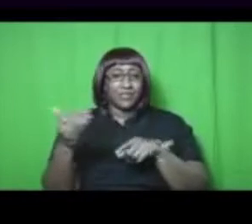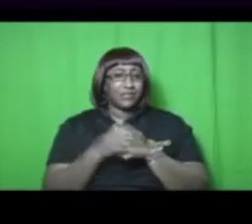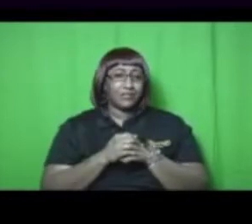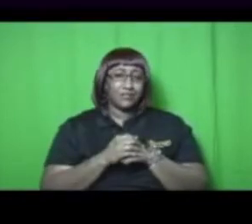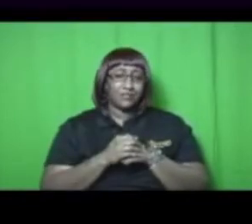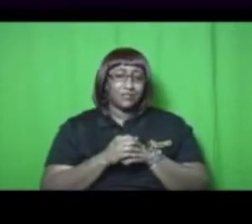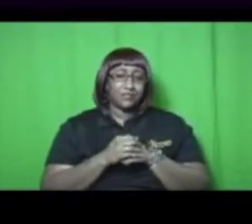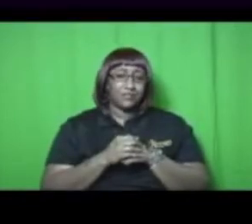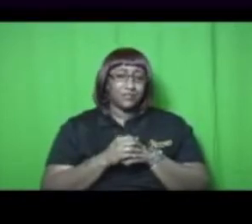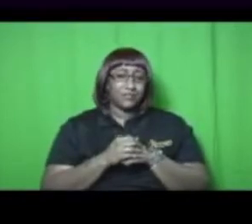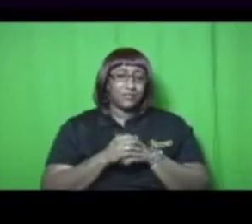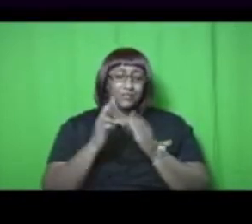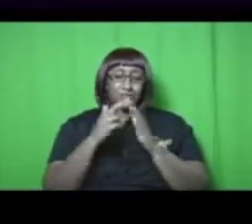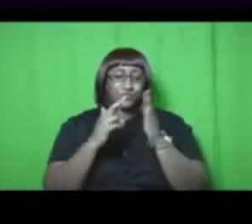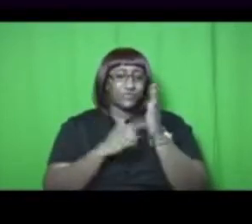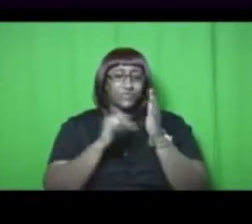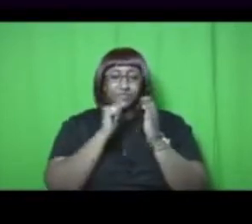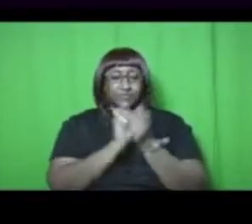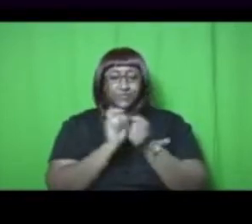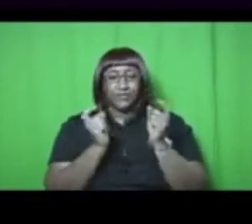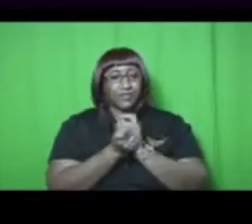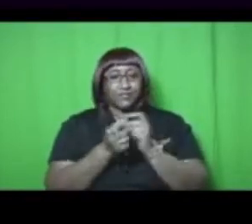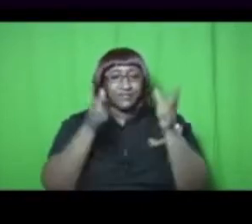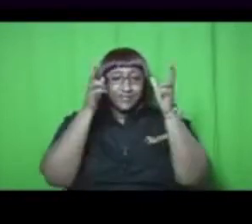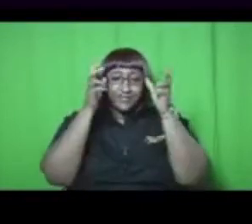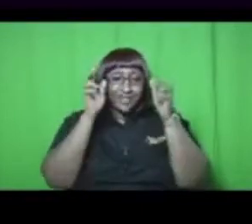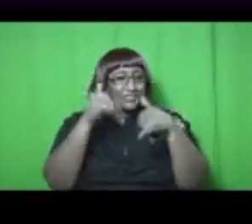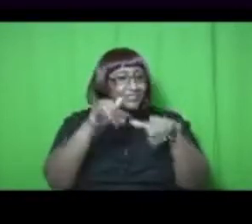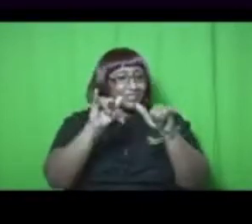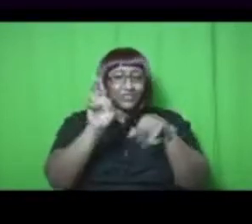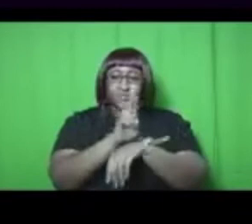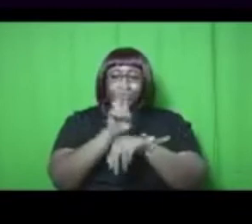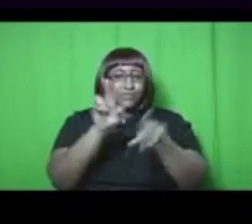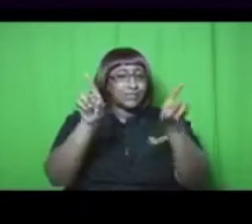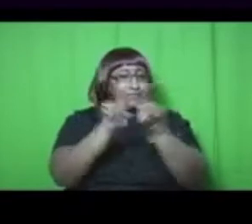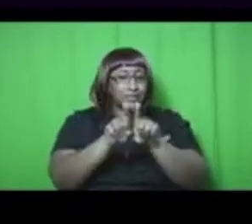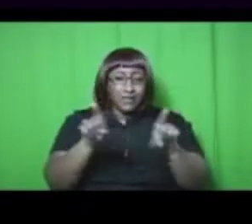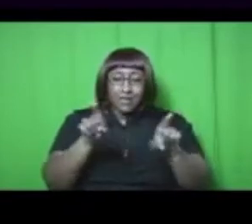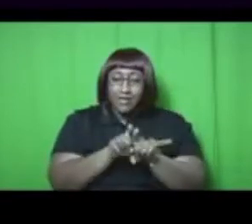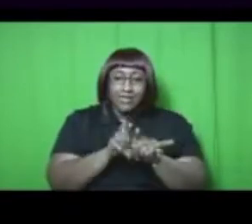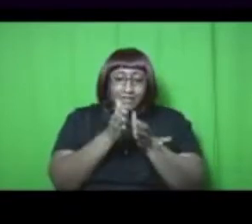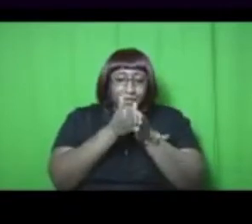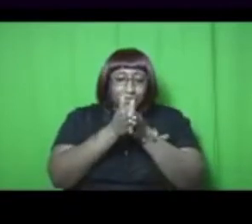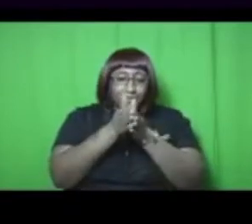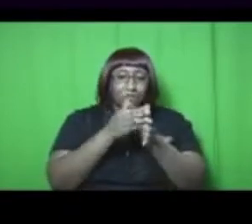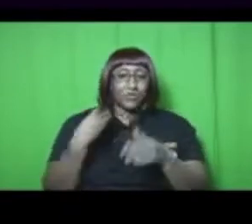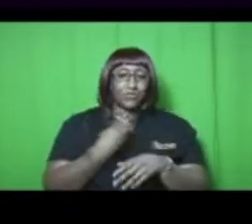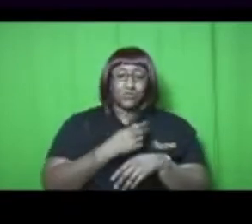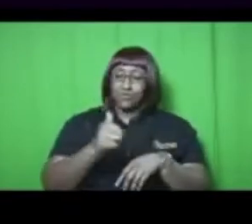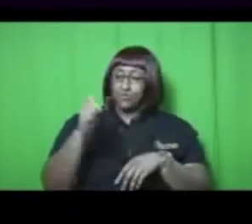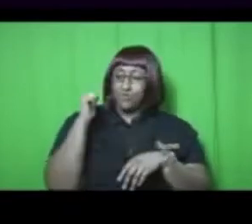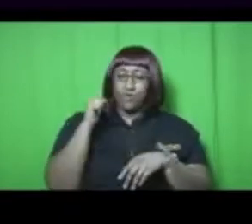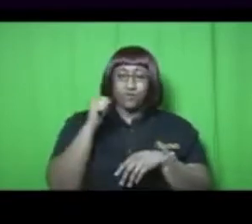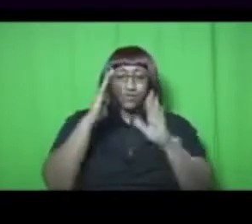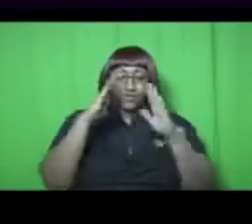hadn't changed. It hadn't changed. The devil is using the same playbook. And that's why we will not, as children of